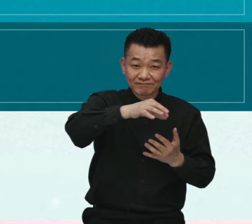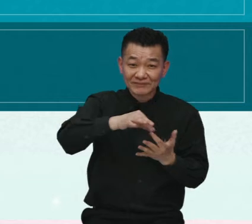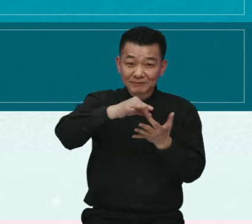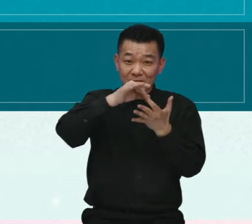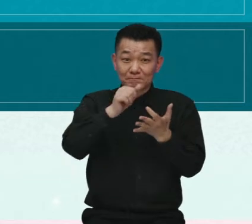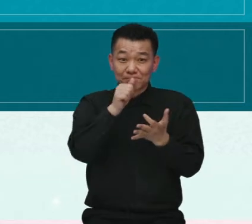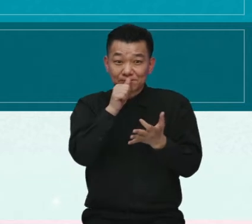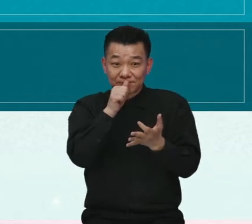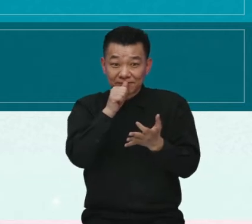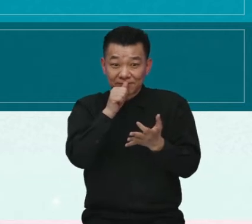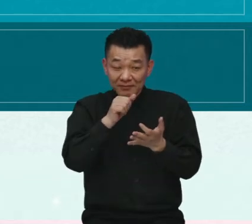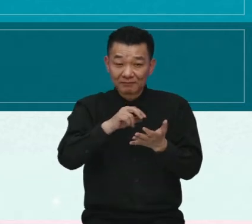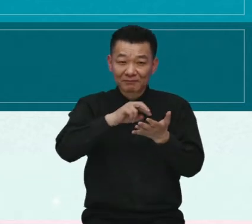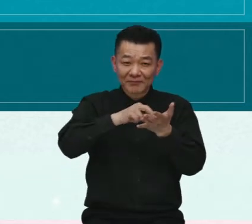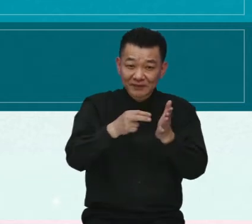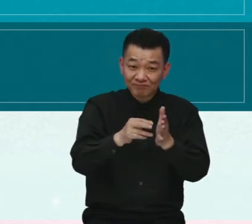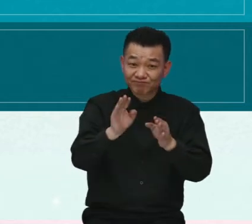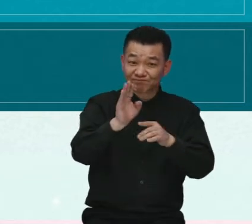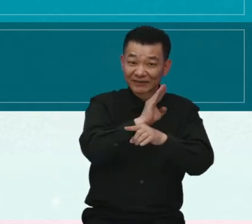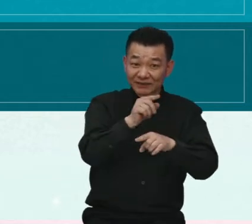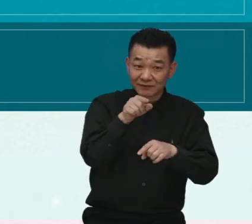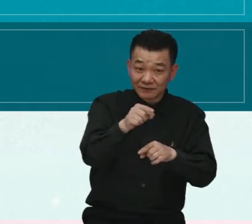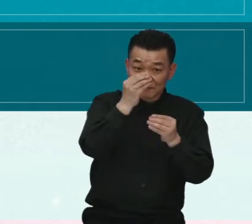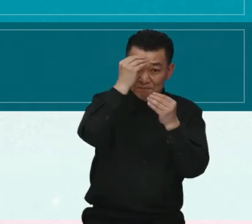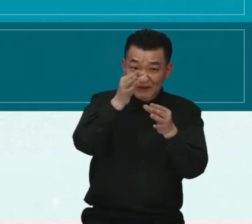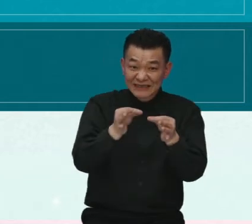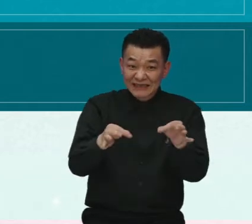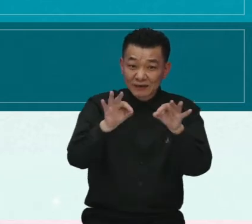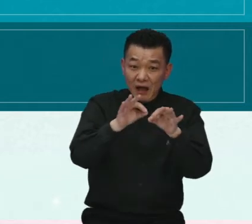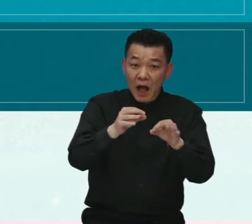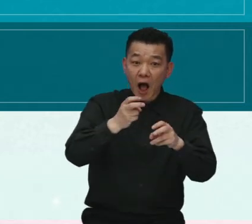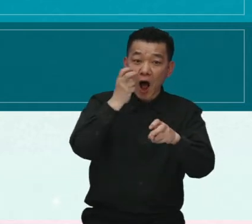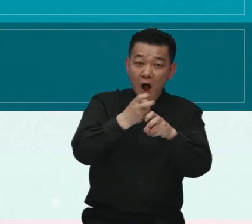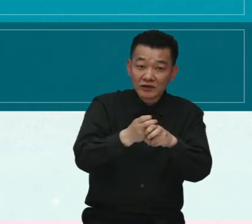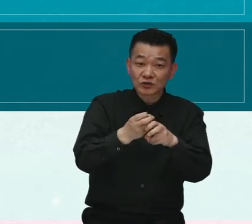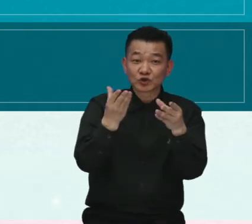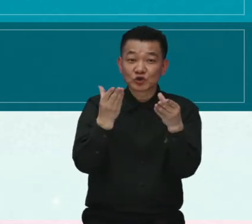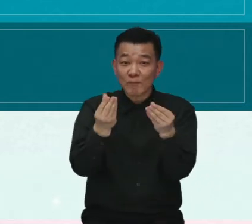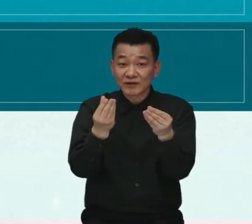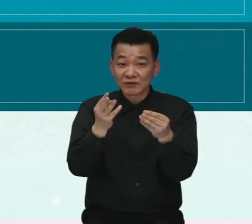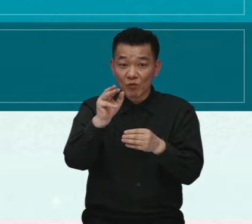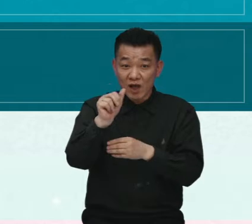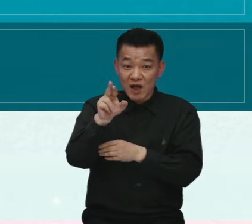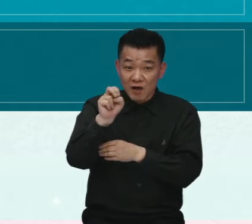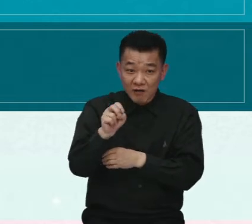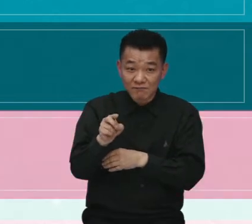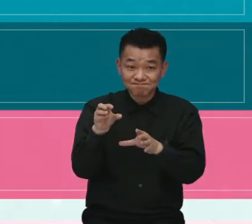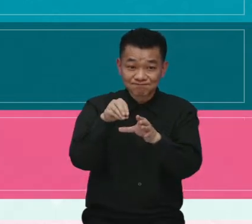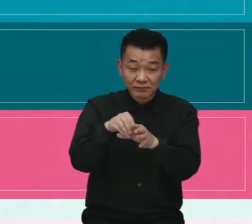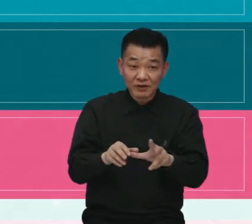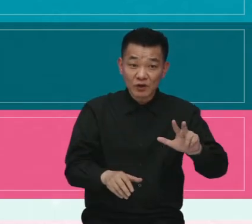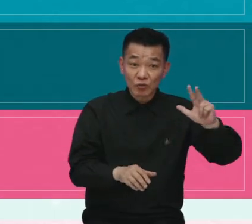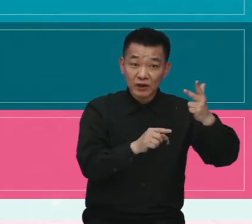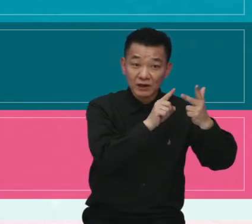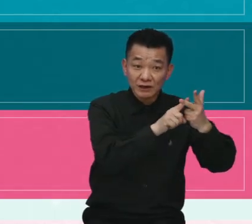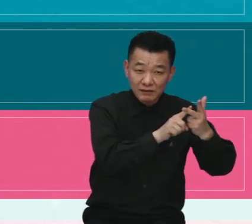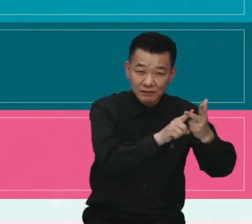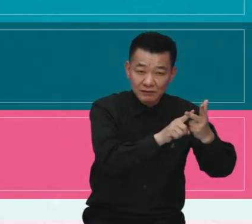containing special secrets of the state and information that is needed for the operation of the country. And